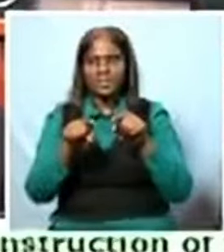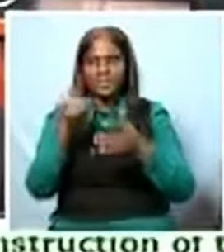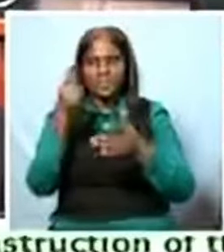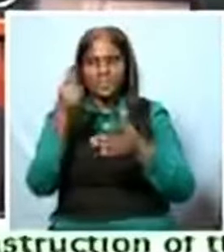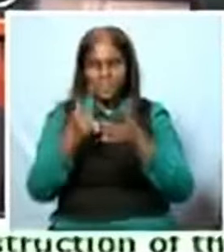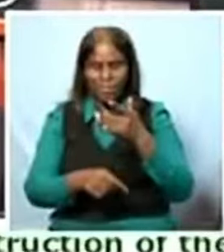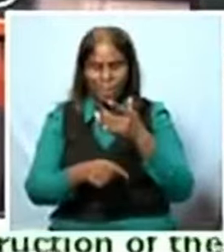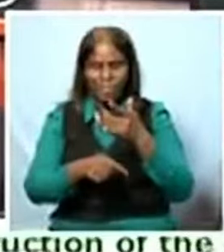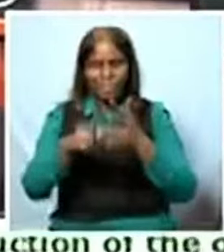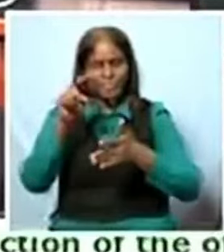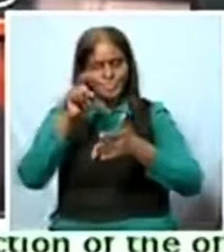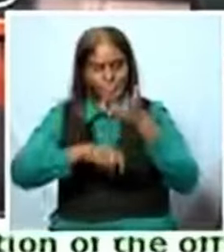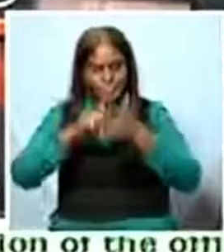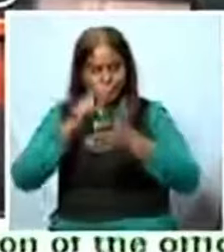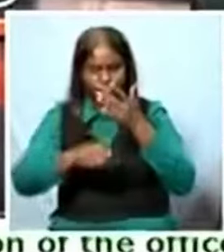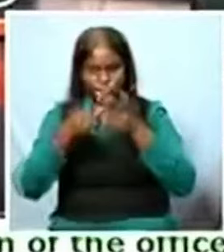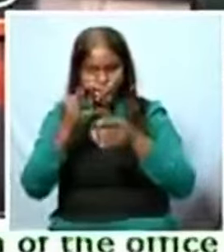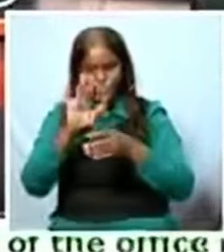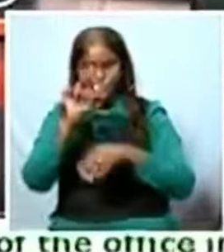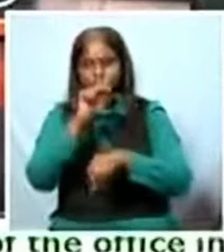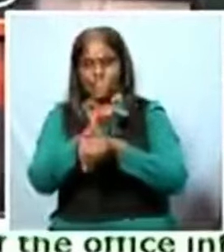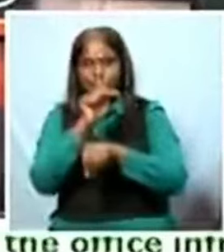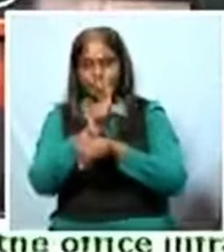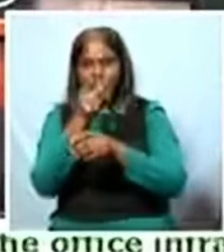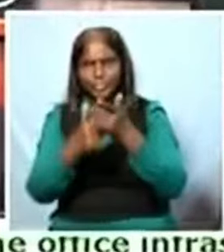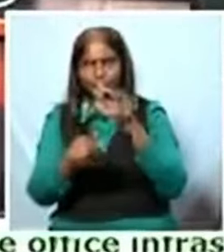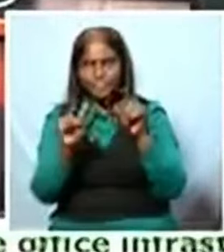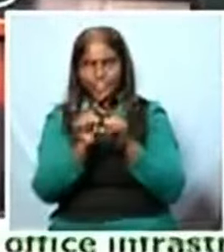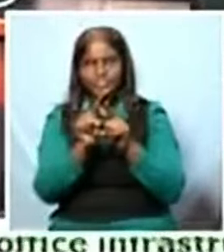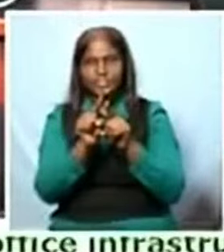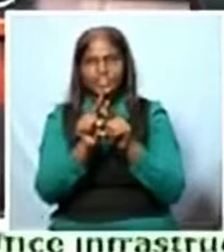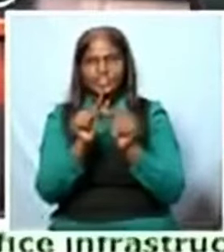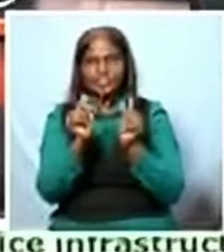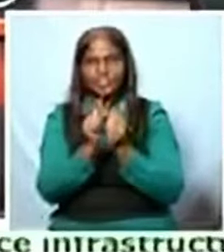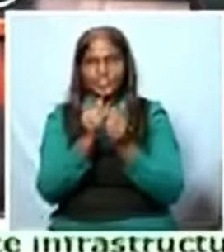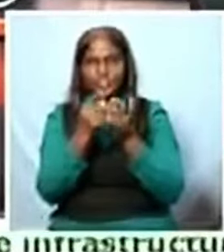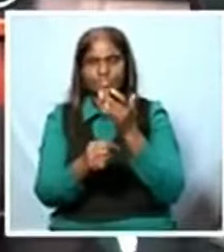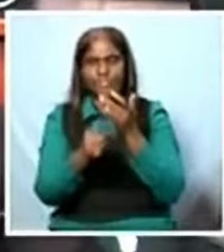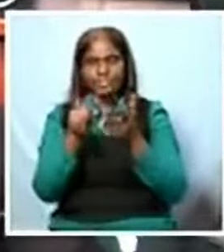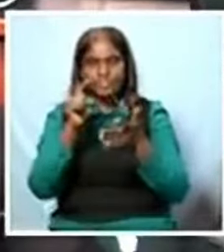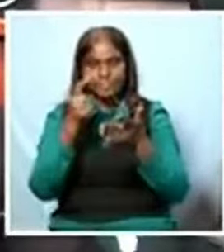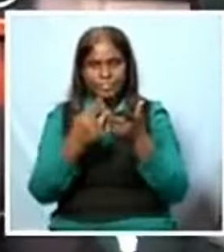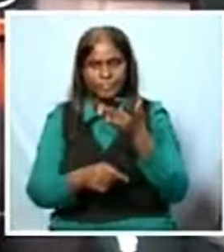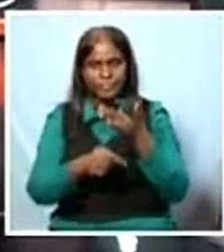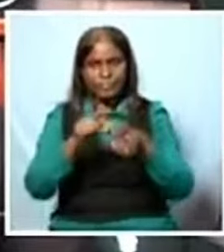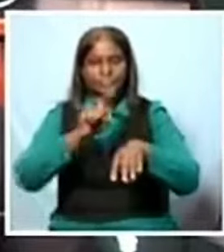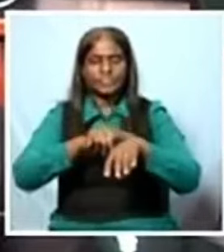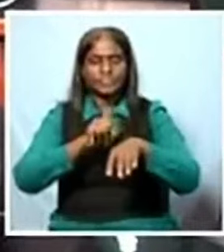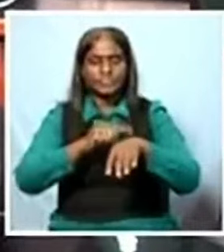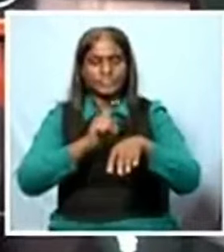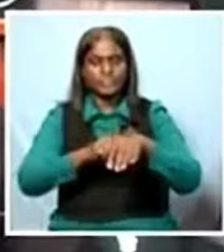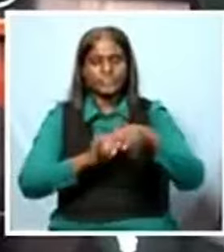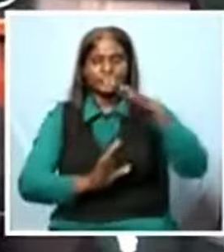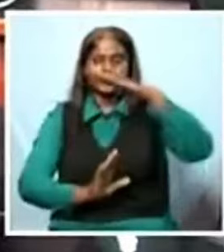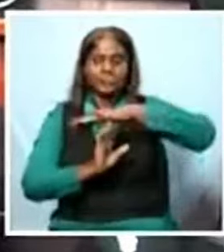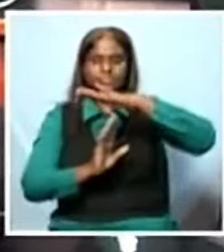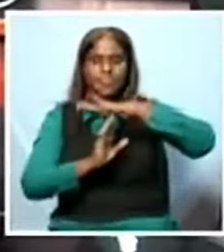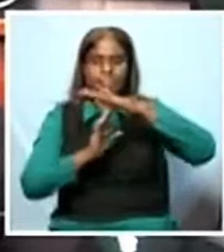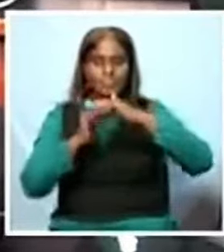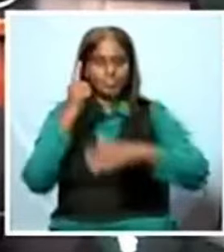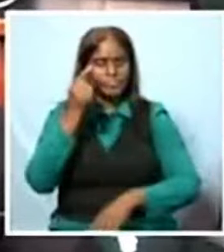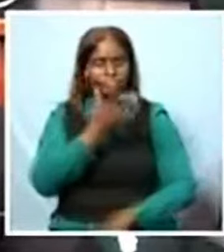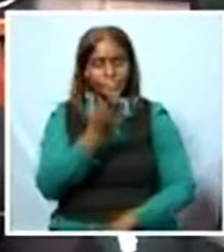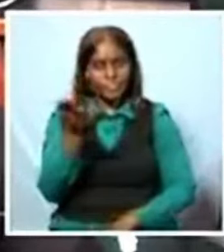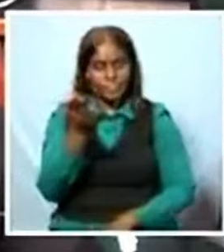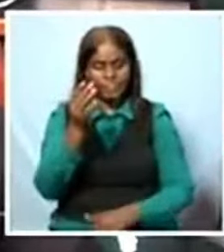the estimated cost of the project is, and what the estimated timeline for